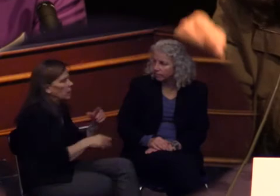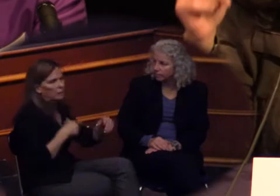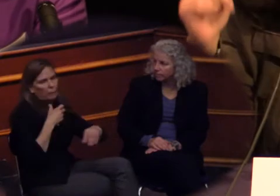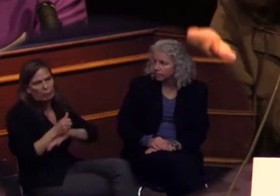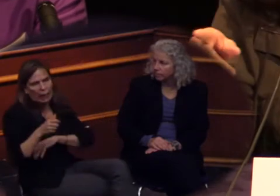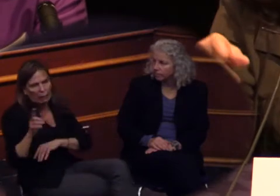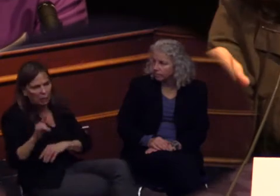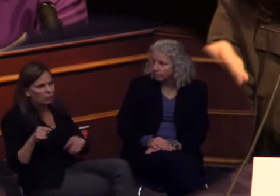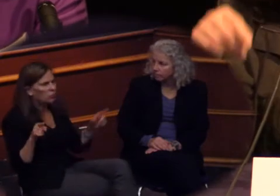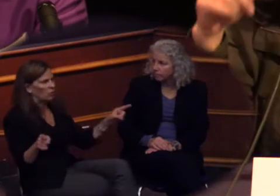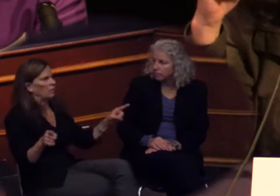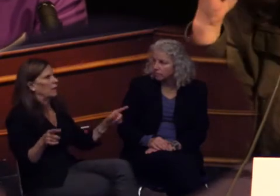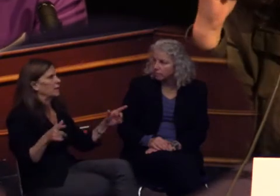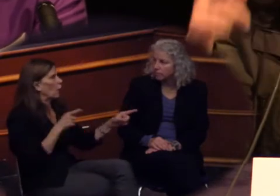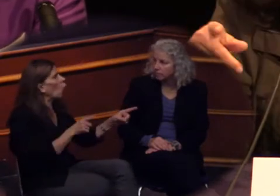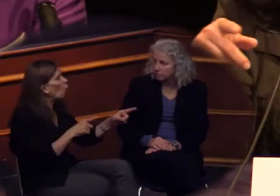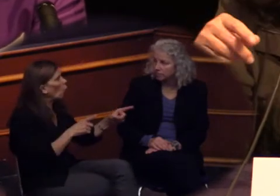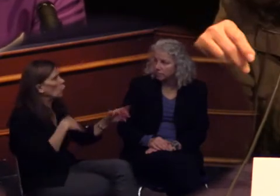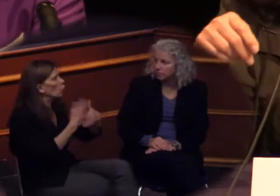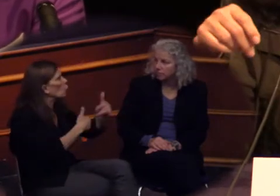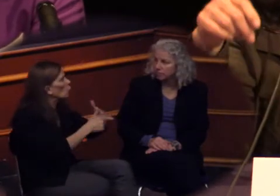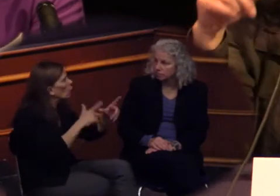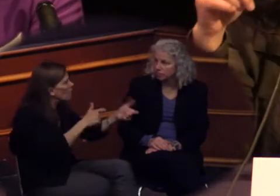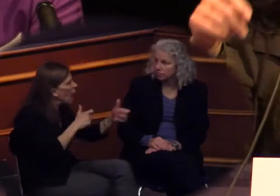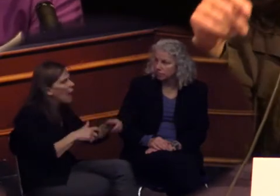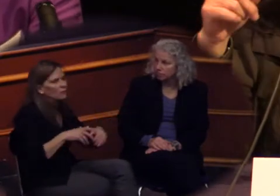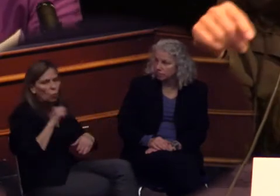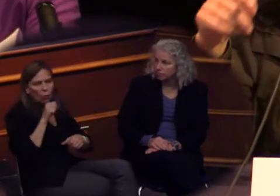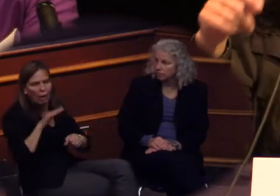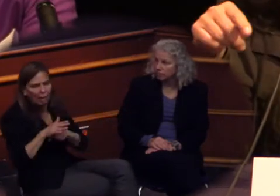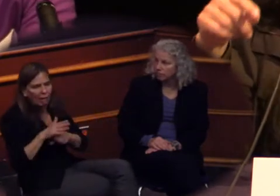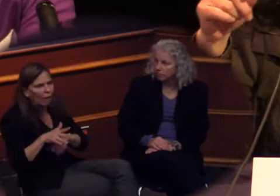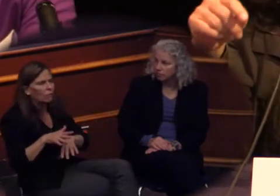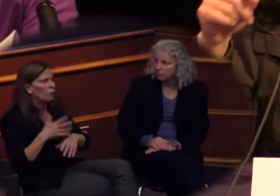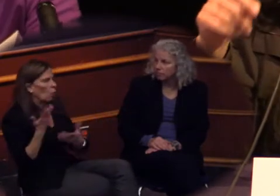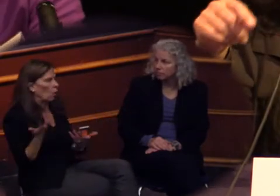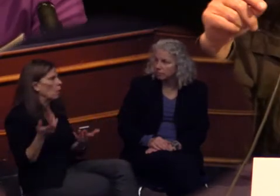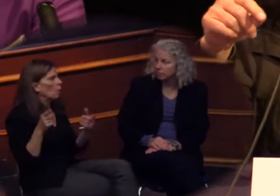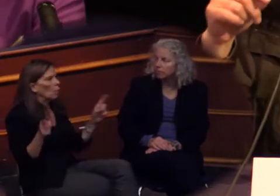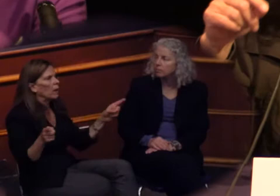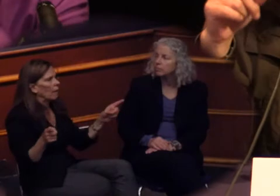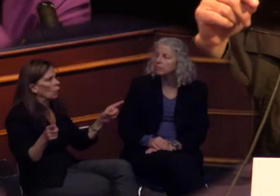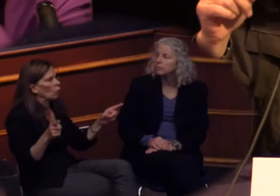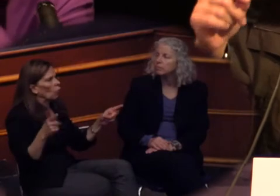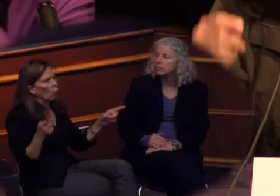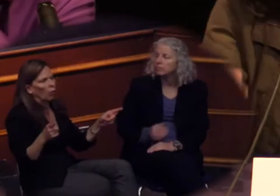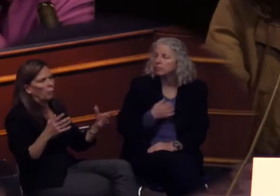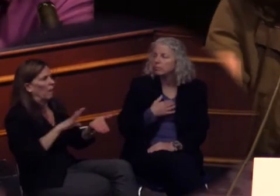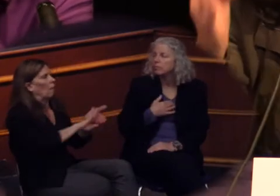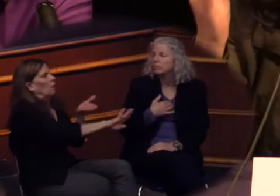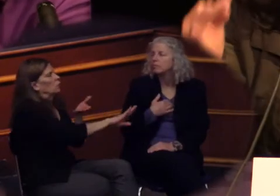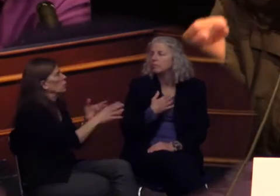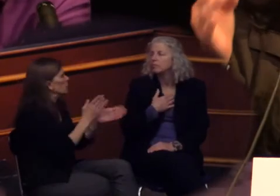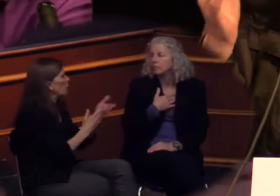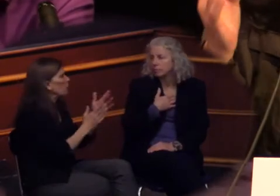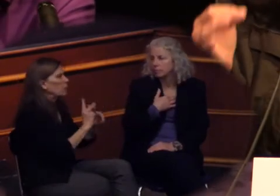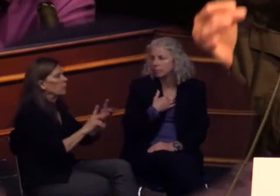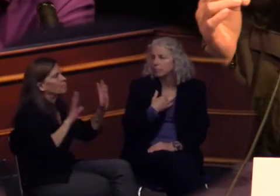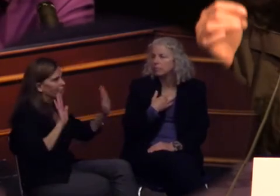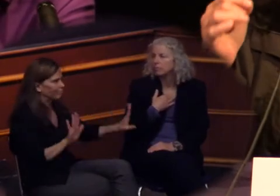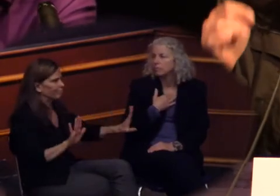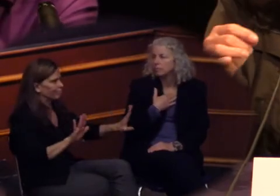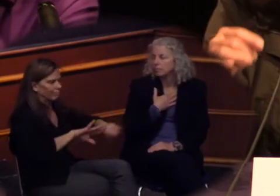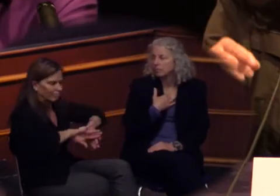slow, or too fast, or being exclusive, or even for being the reason the Democrats lost the presidency. What specific